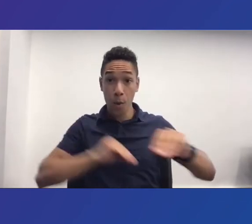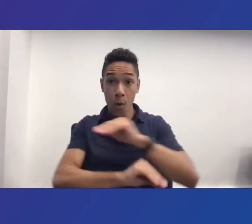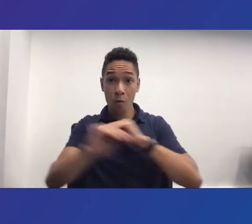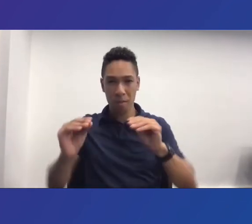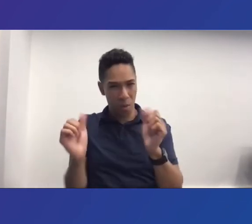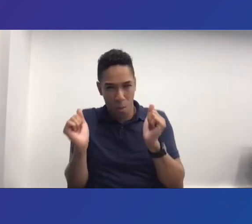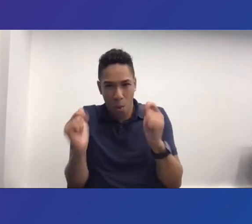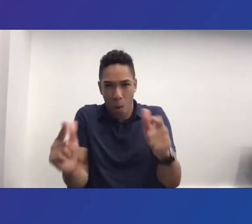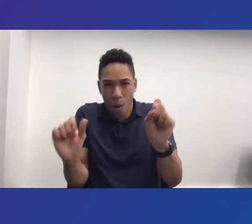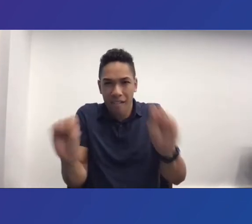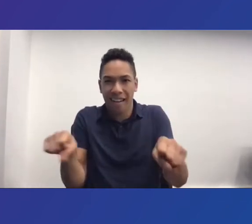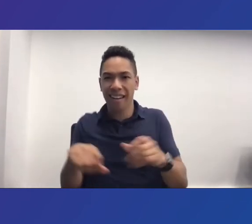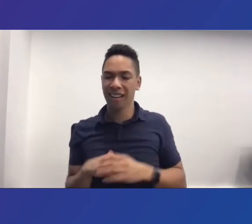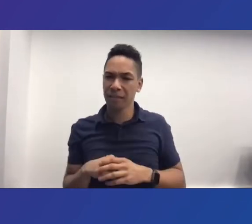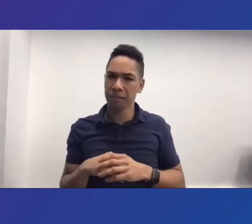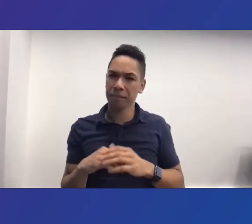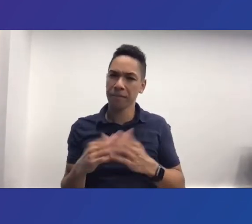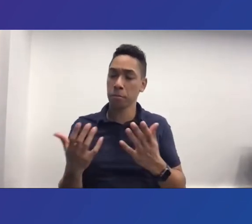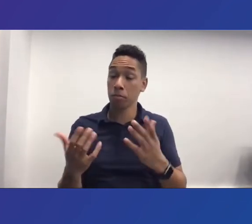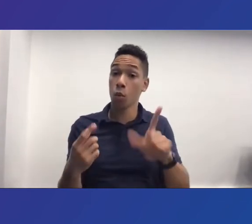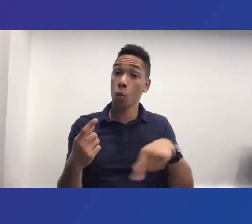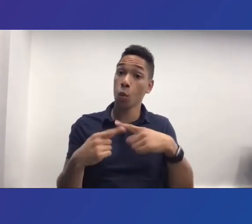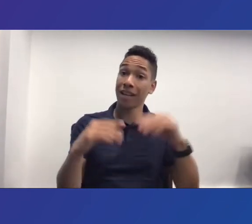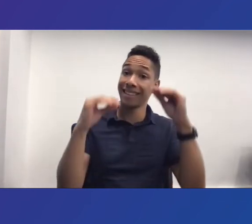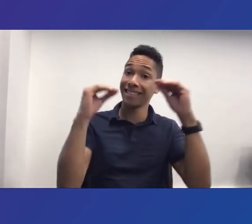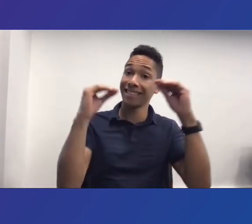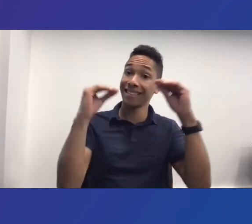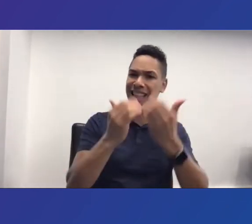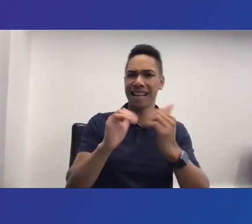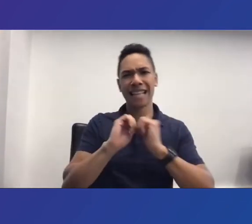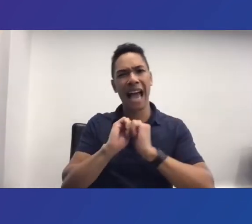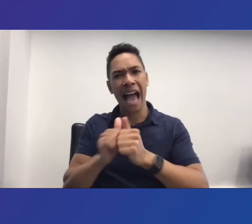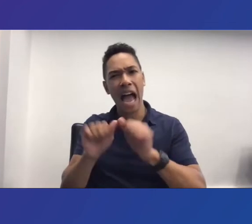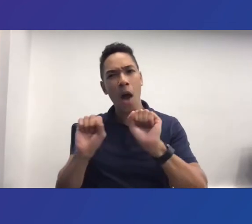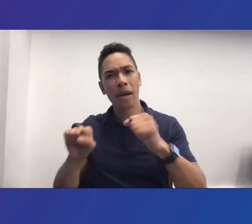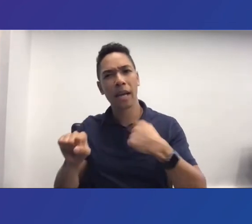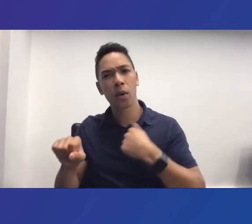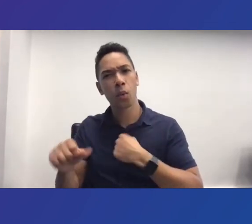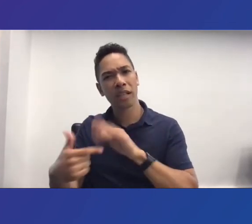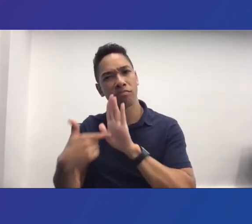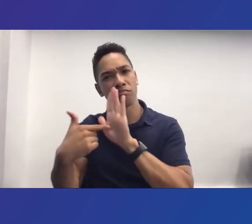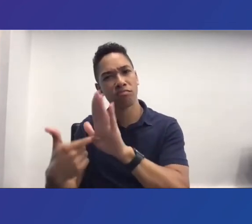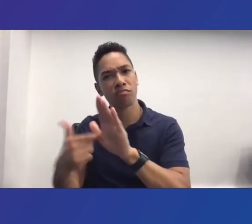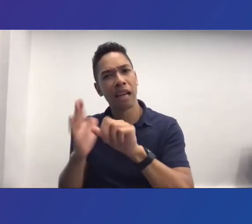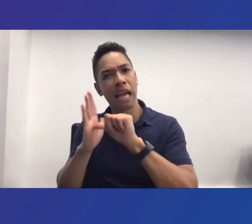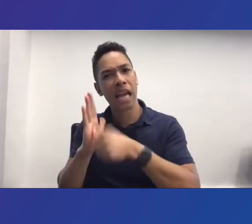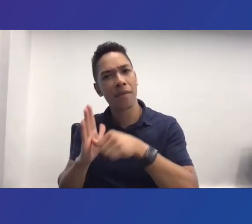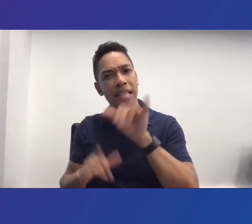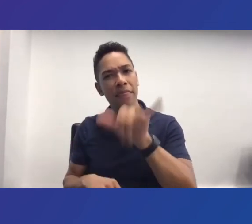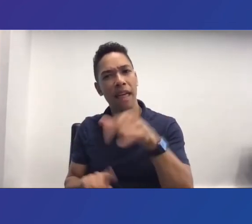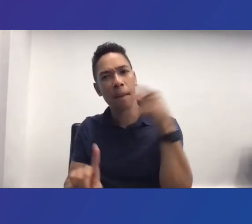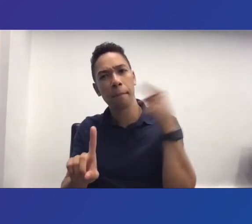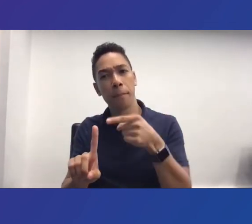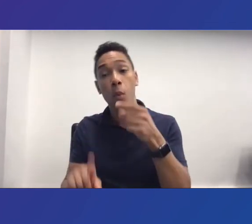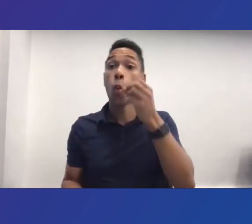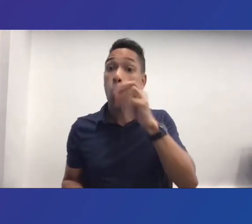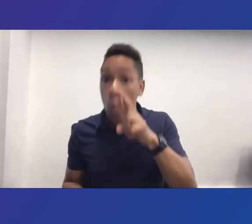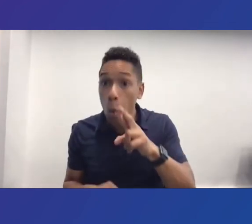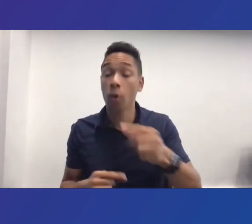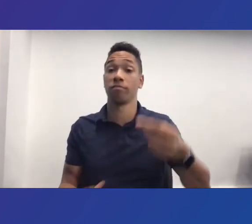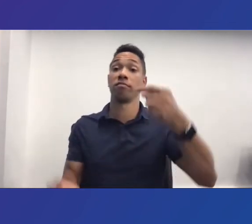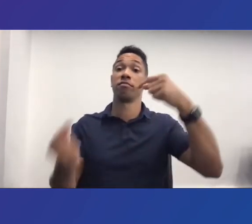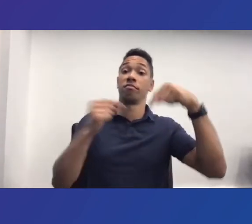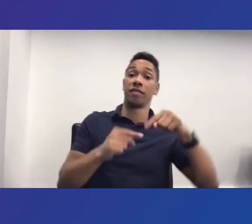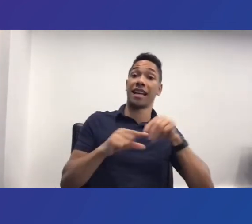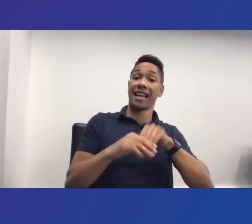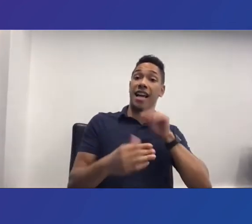do we express that as we teach our classes, or as we go back to college to be able